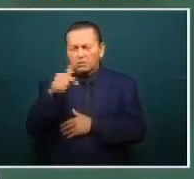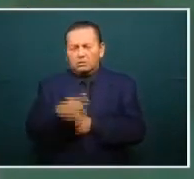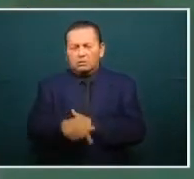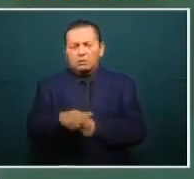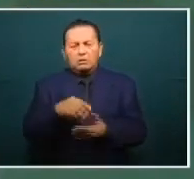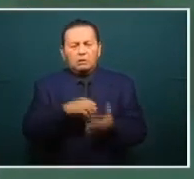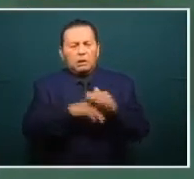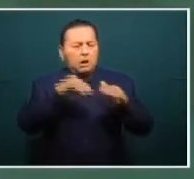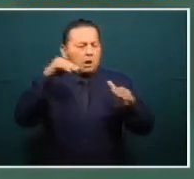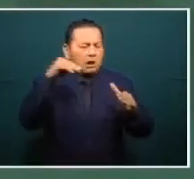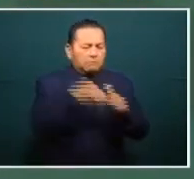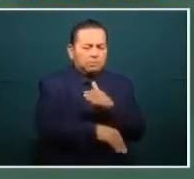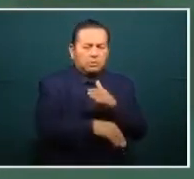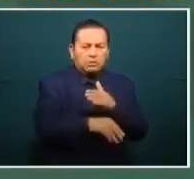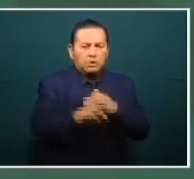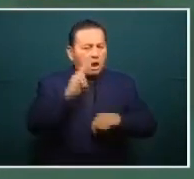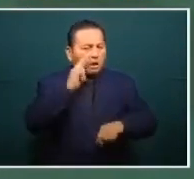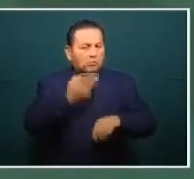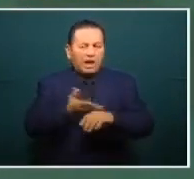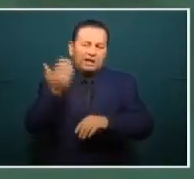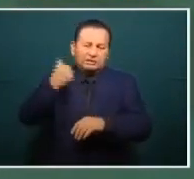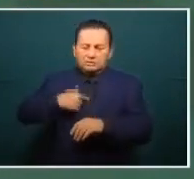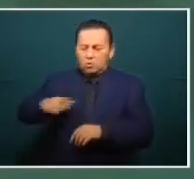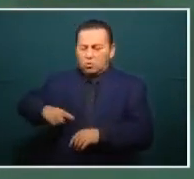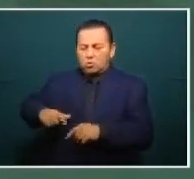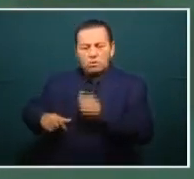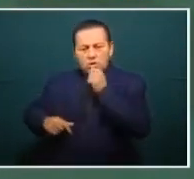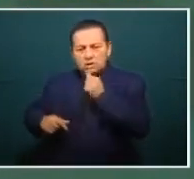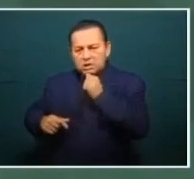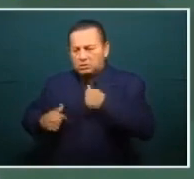it's not as it was before.